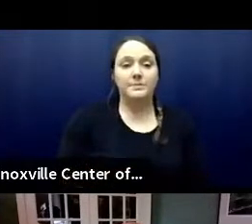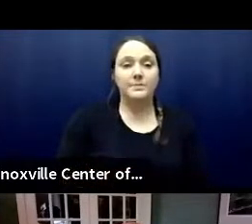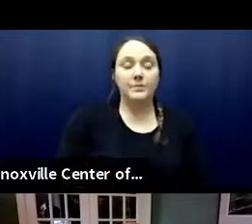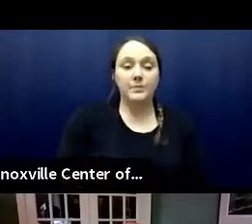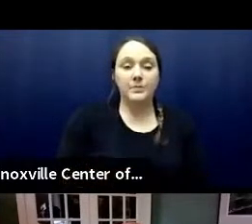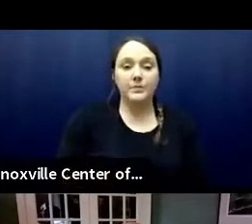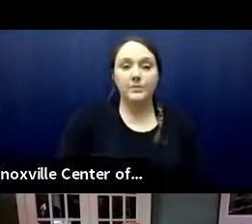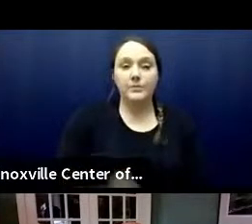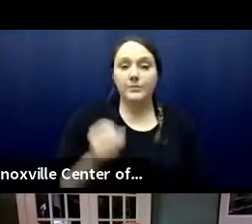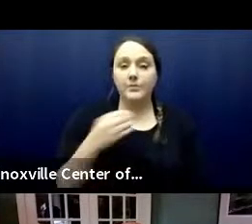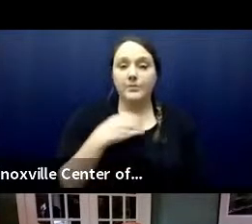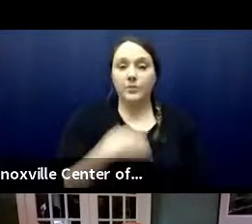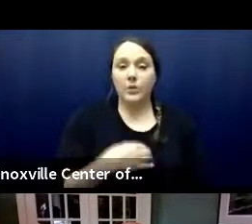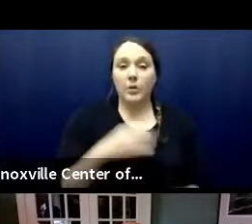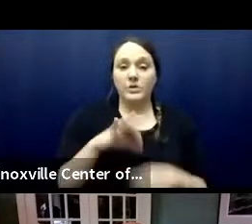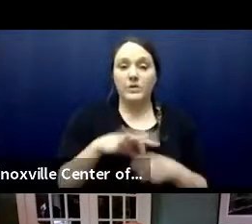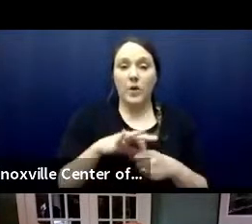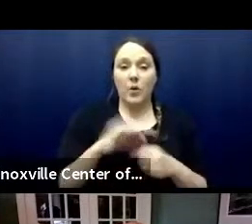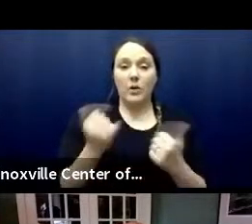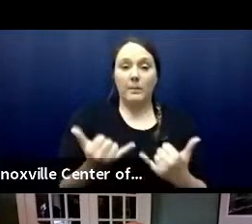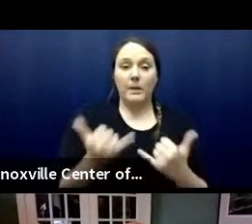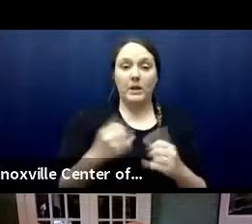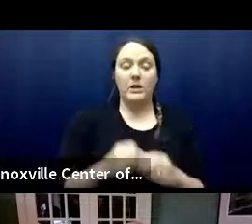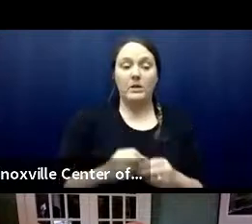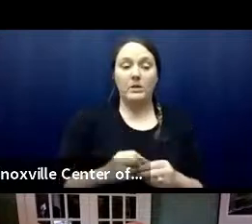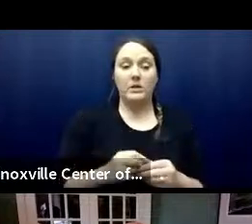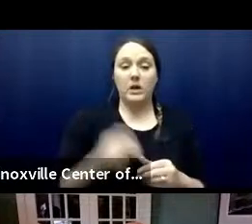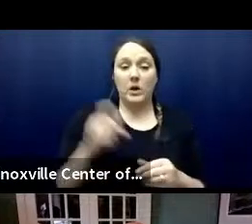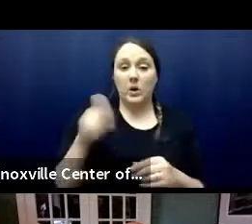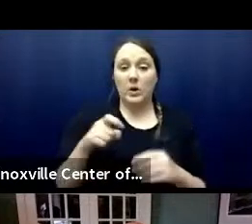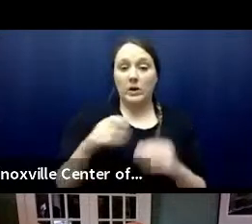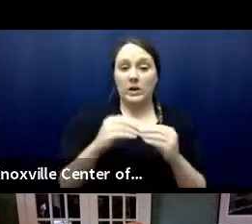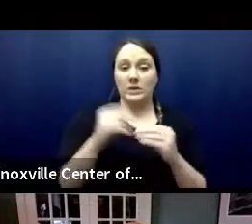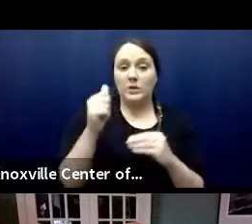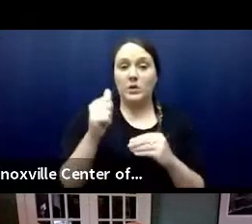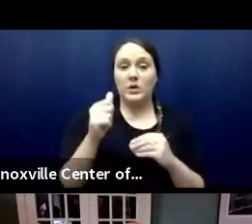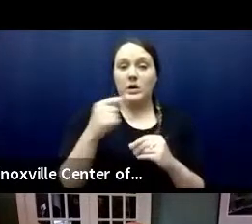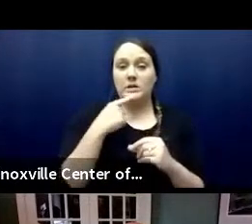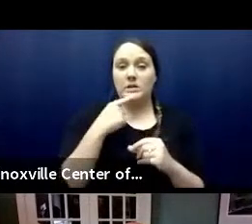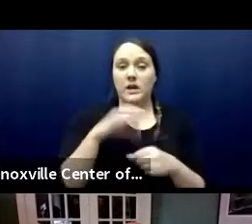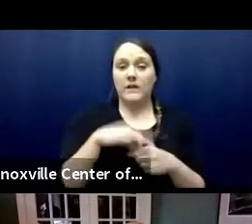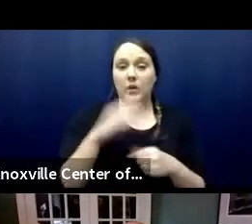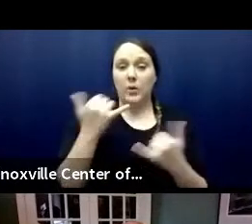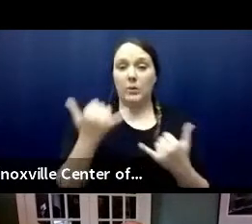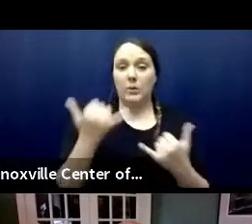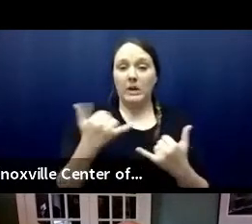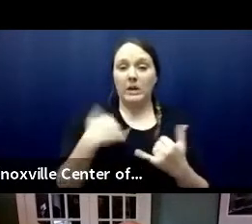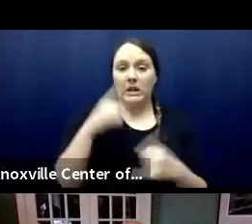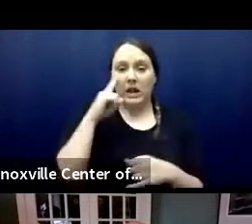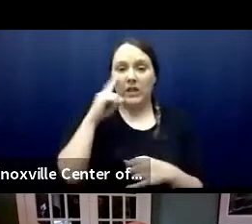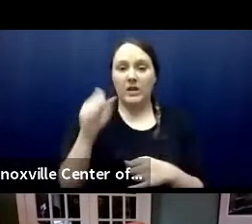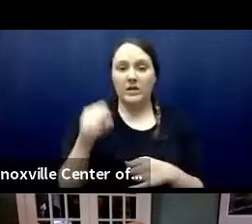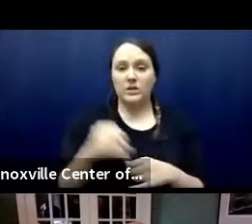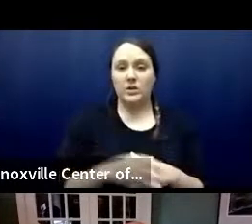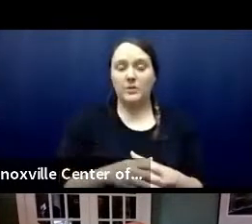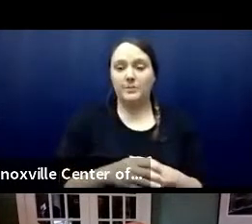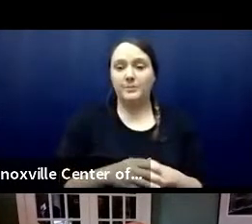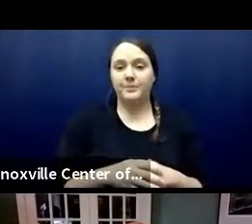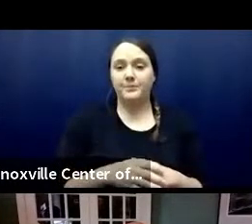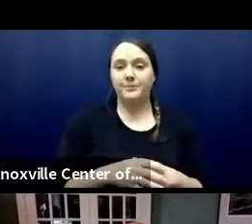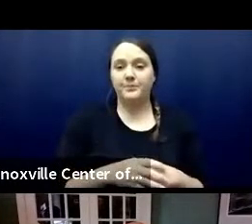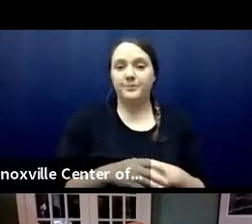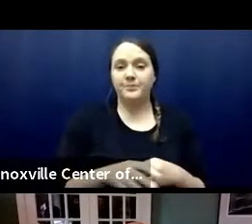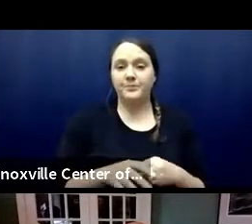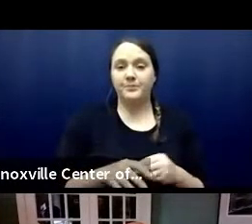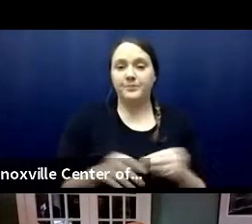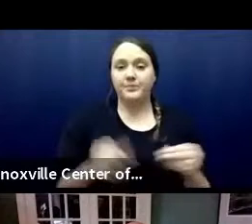So we wish to vote immediately. Do we need a majority to say we're going to vote immediately, Mr. Sanders? I think so. Everybody